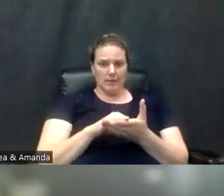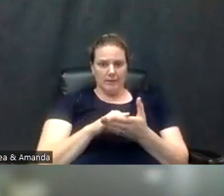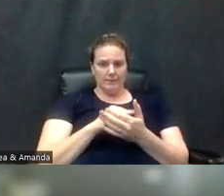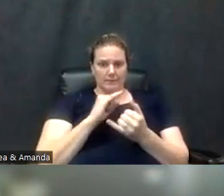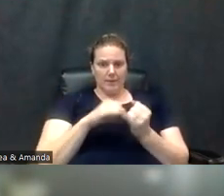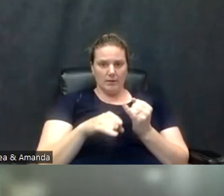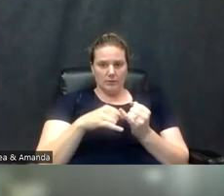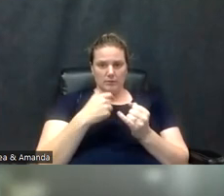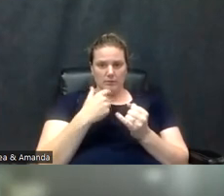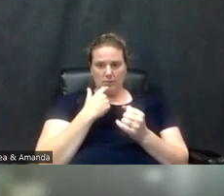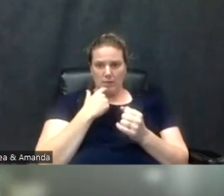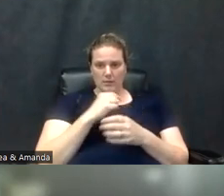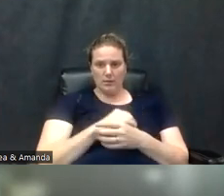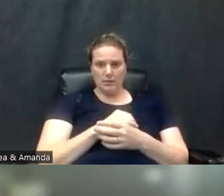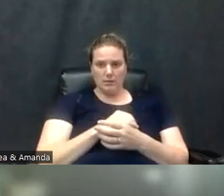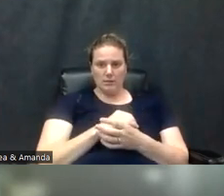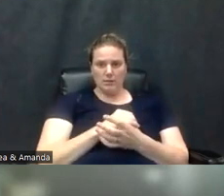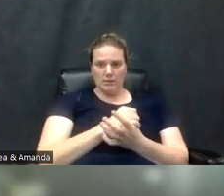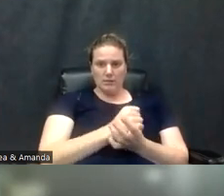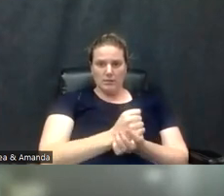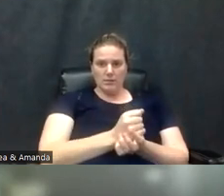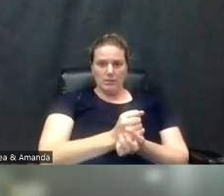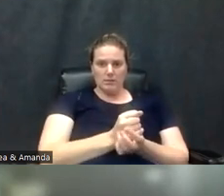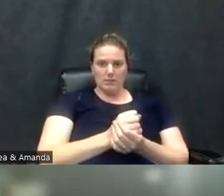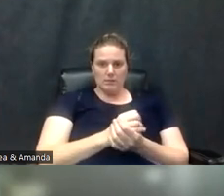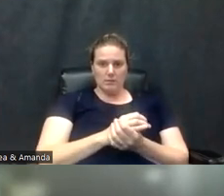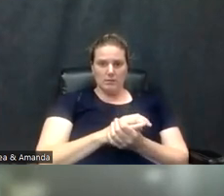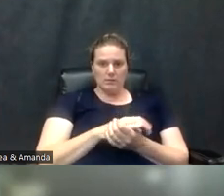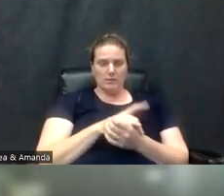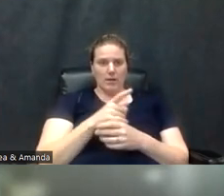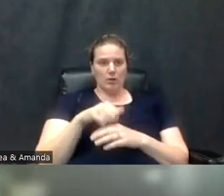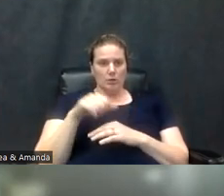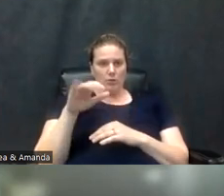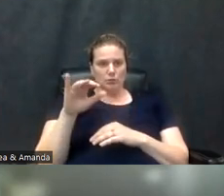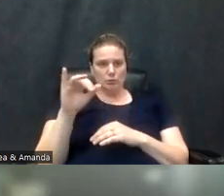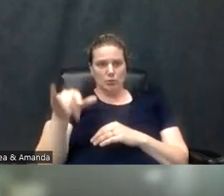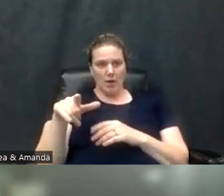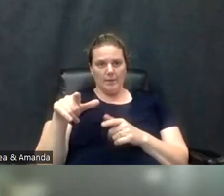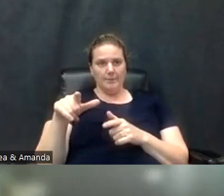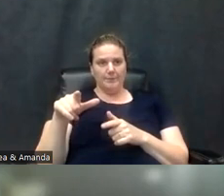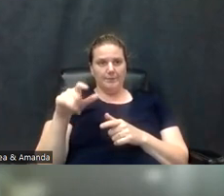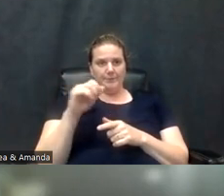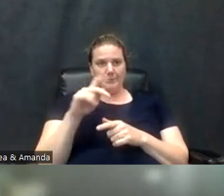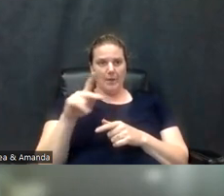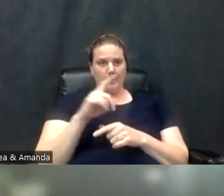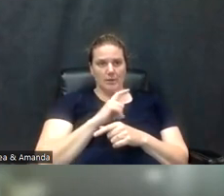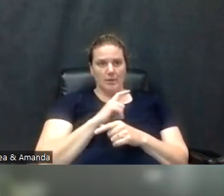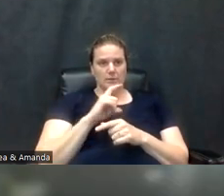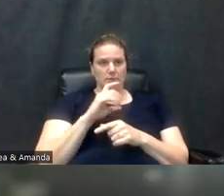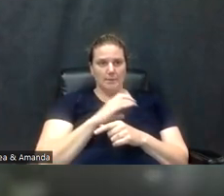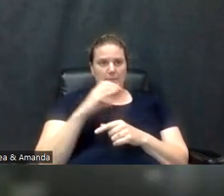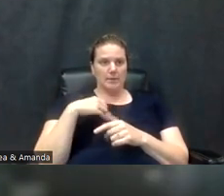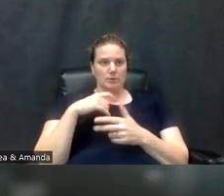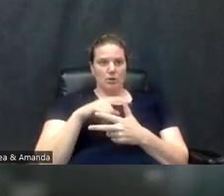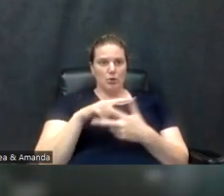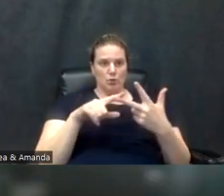on like findings and discipline, then it goes to this back to the police commission. They picked